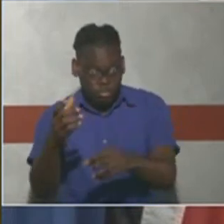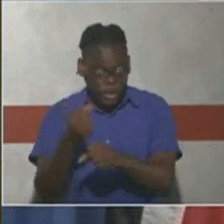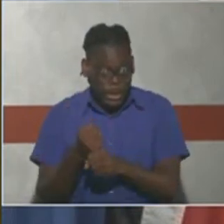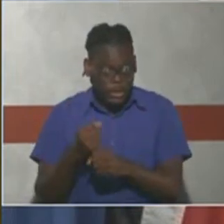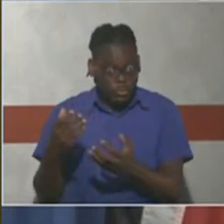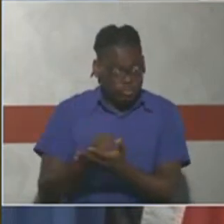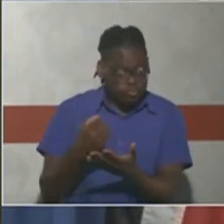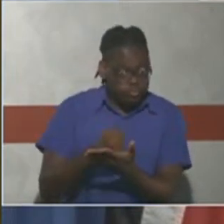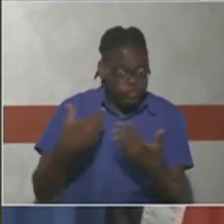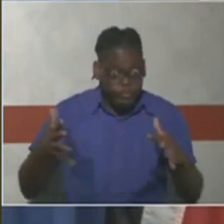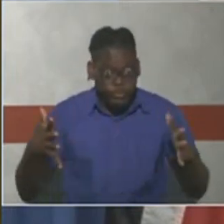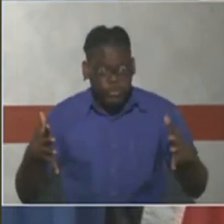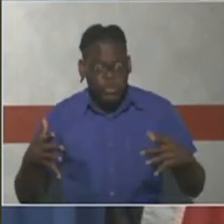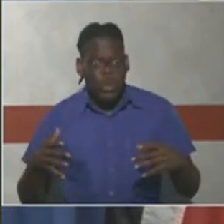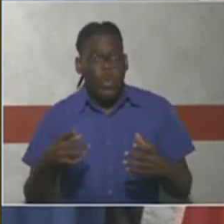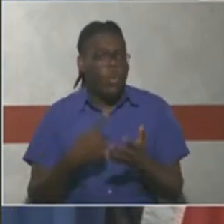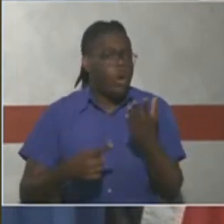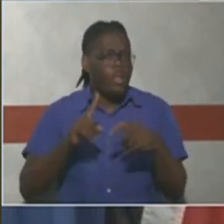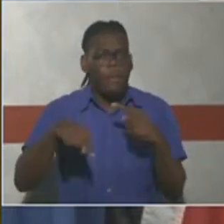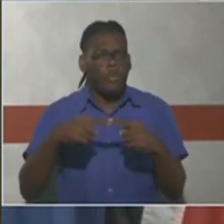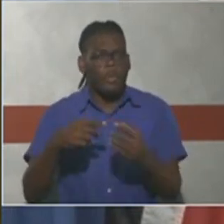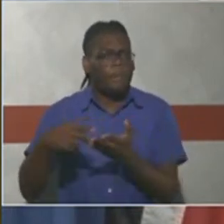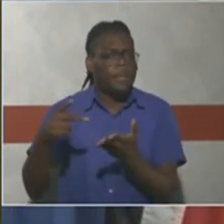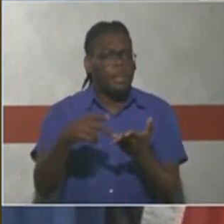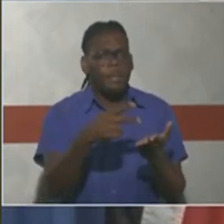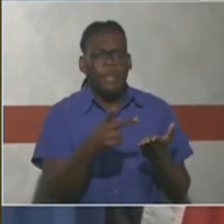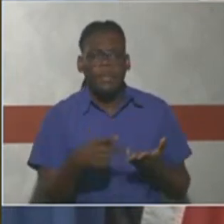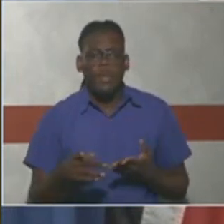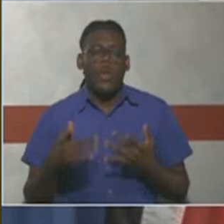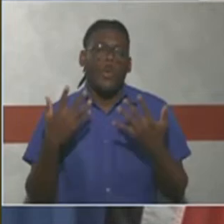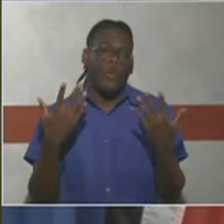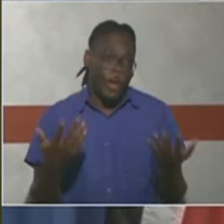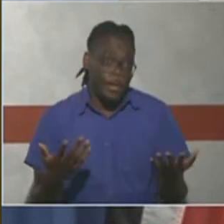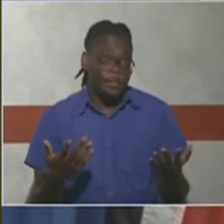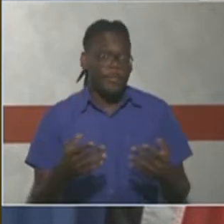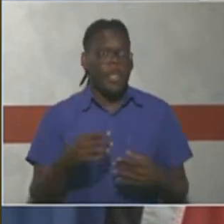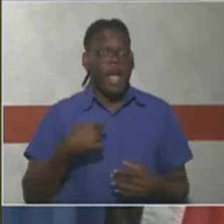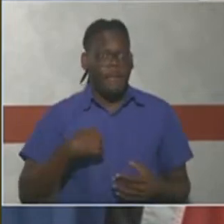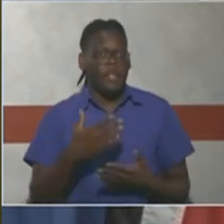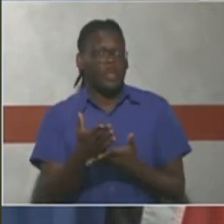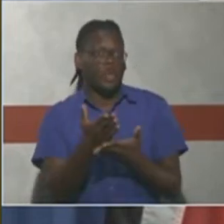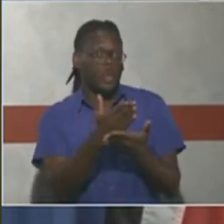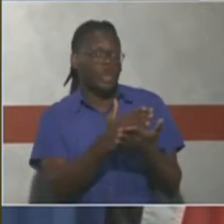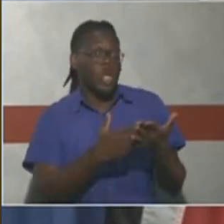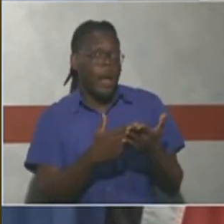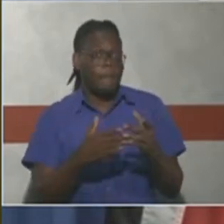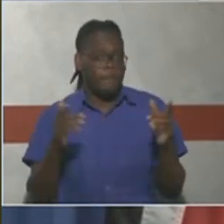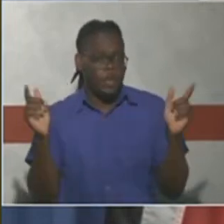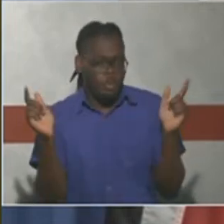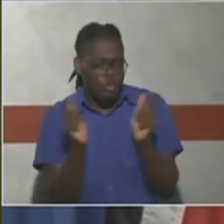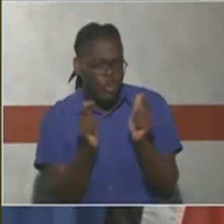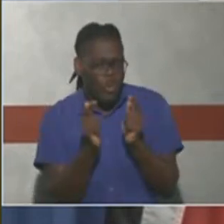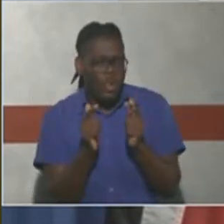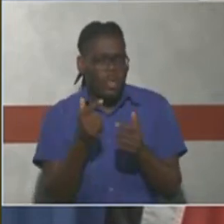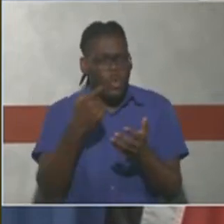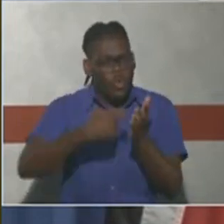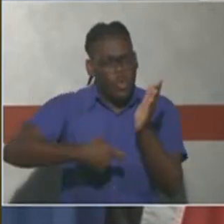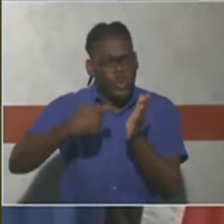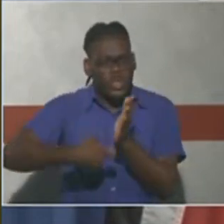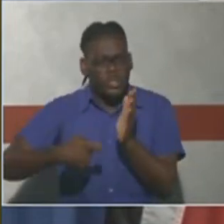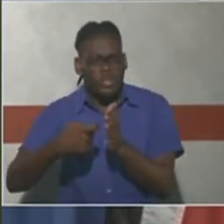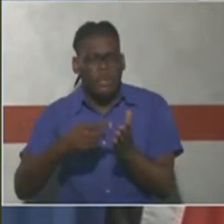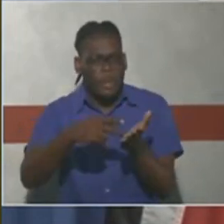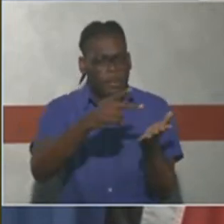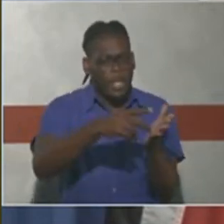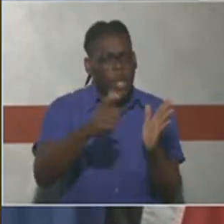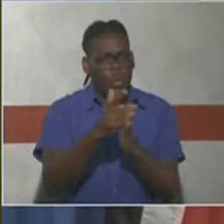small costs for legal things that do. We have to pay our legal fees, and of course, if the license in Venezuela